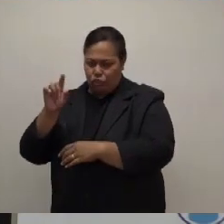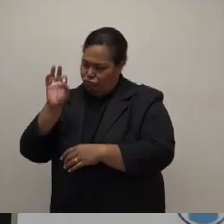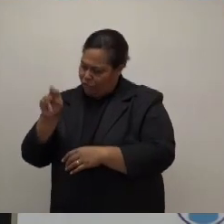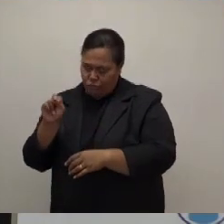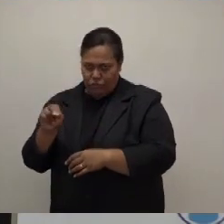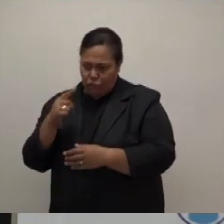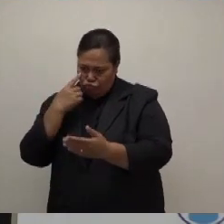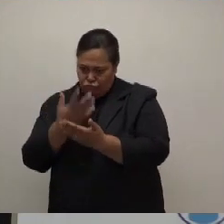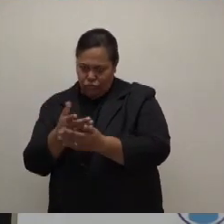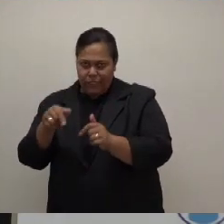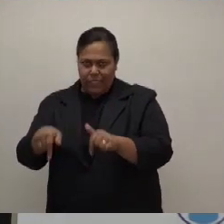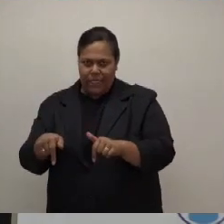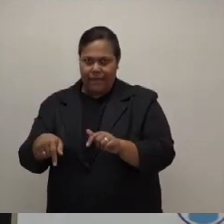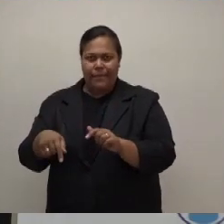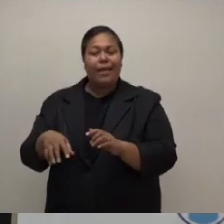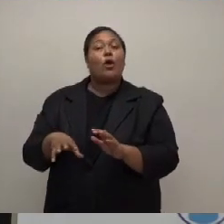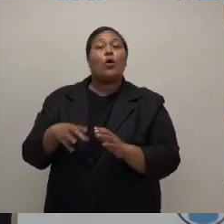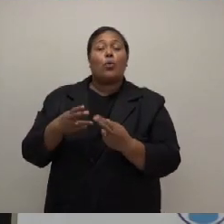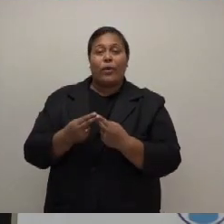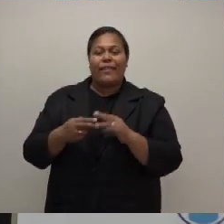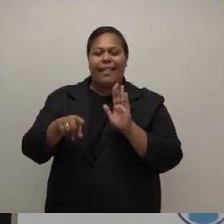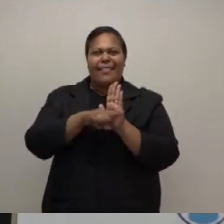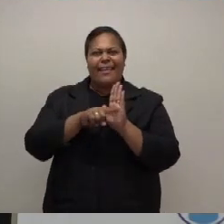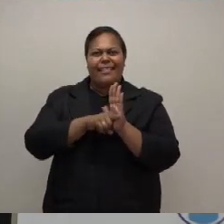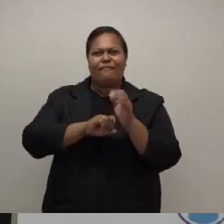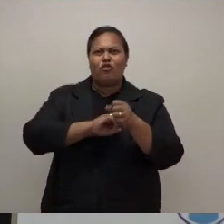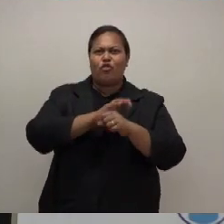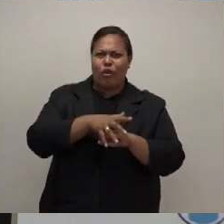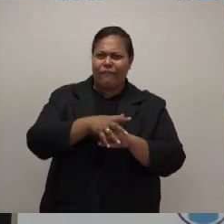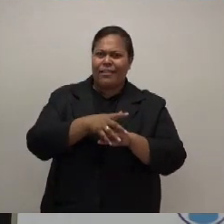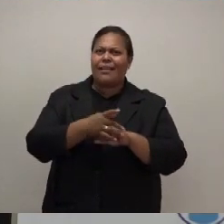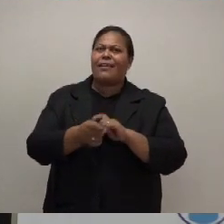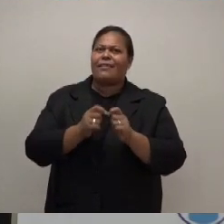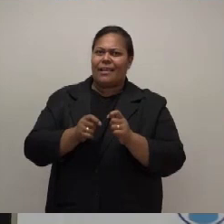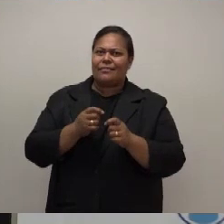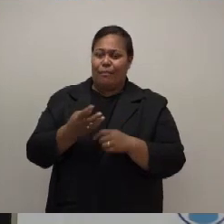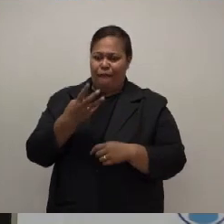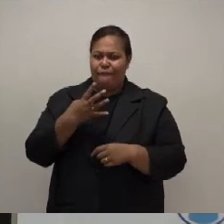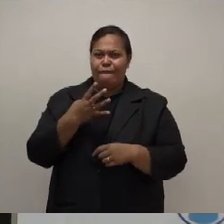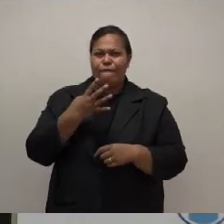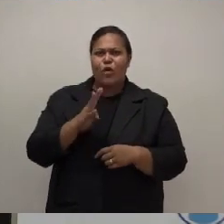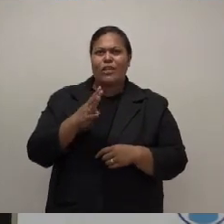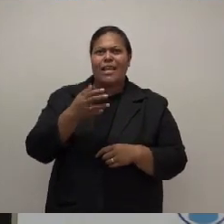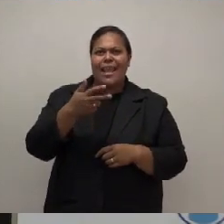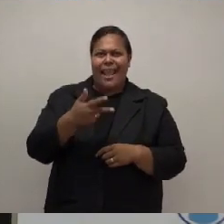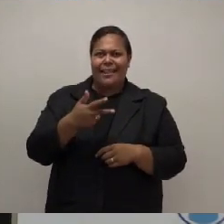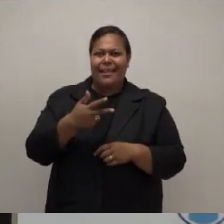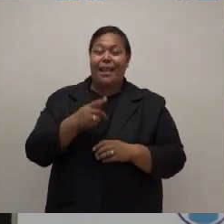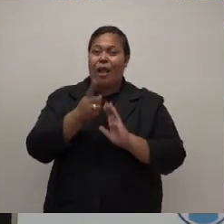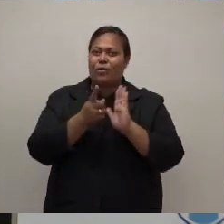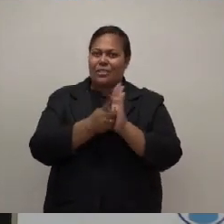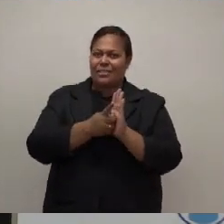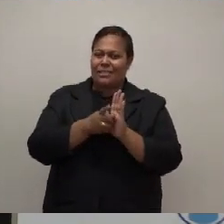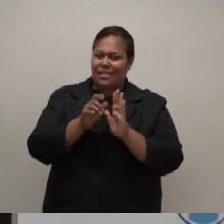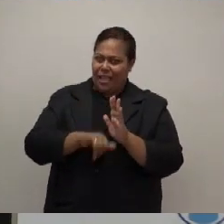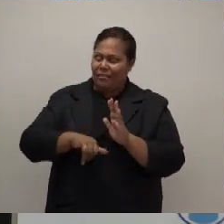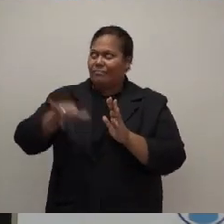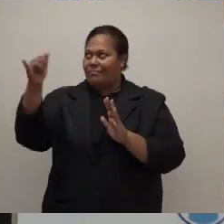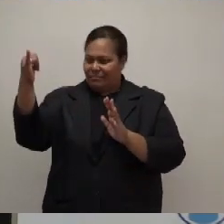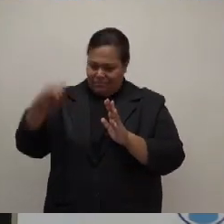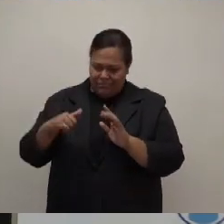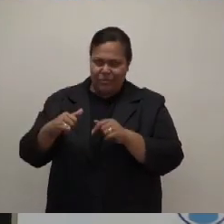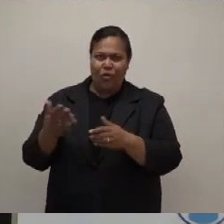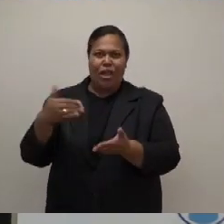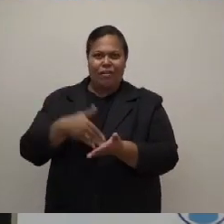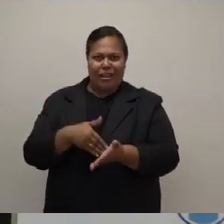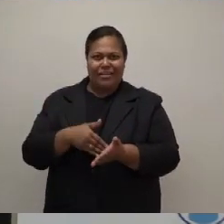of a negative COVID test result within 48 hours of their departure for Fiji, at which point they can immediately start